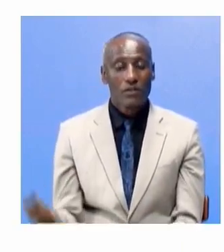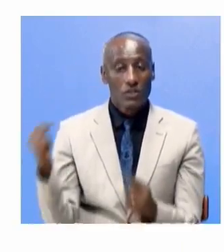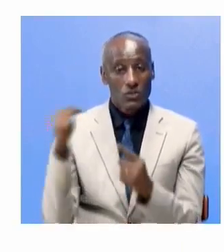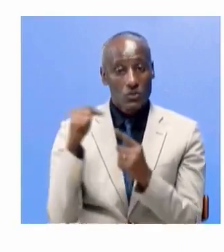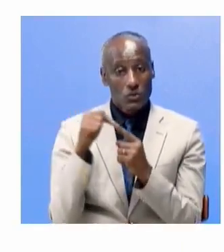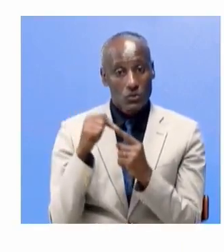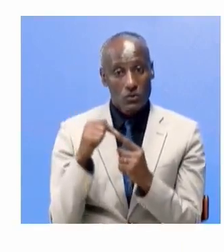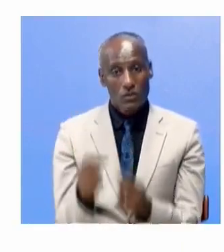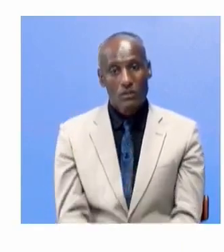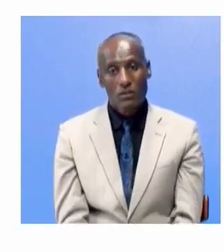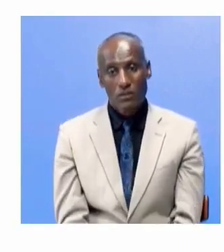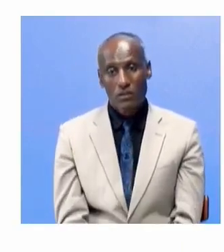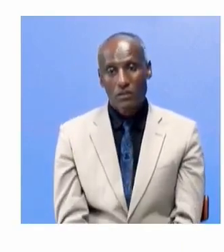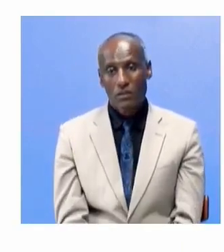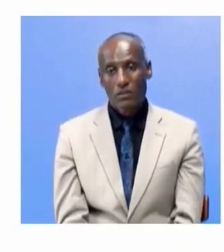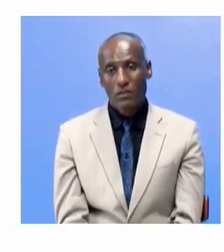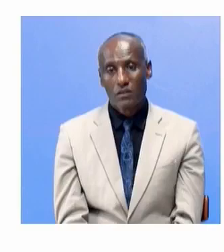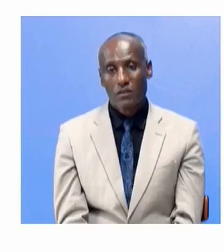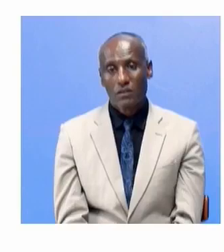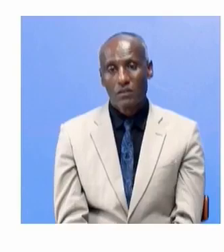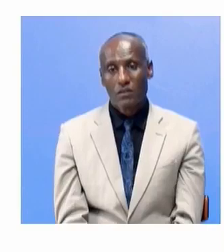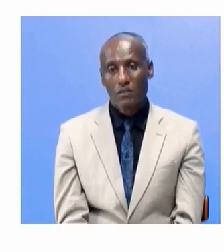to